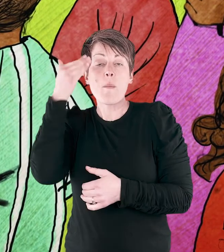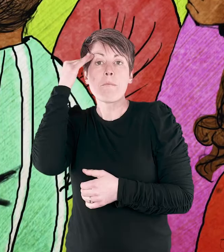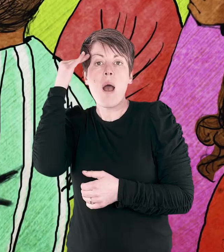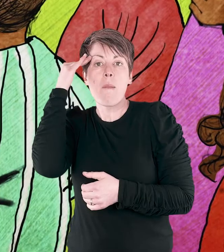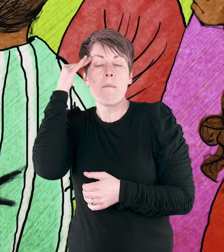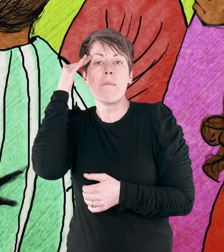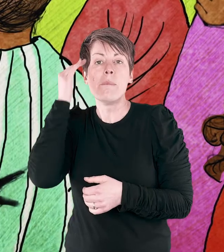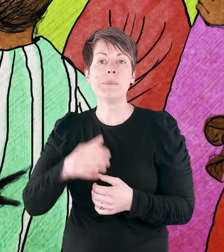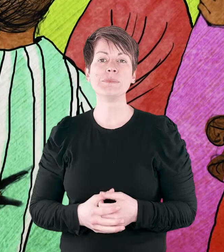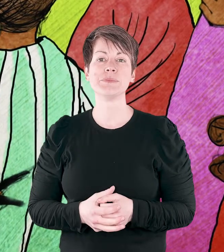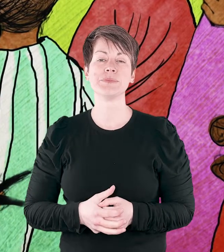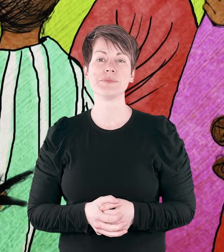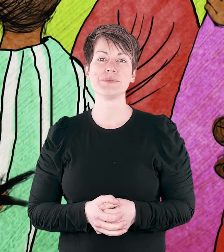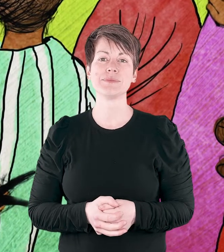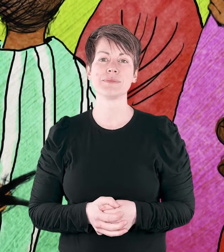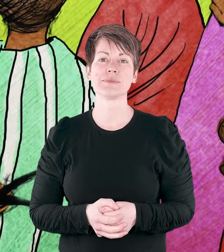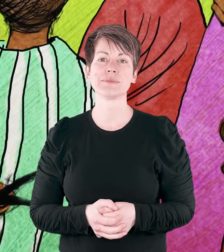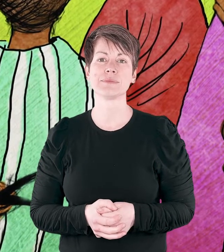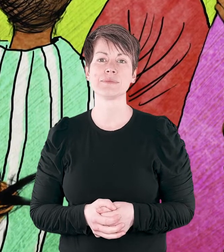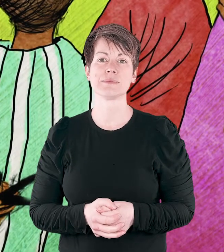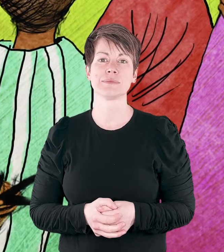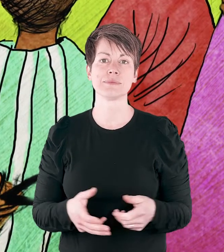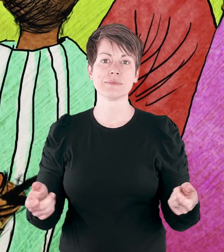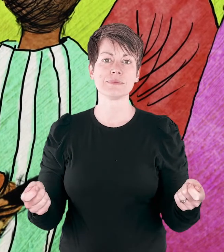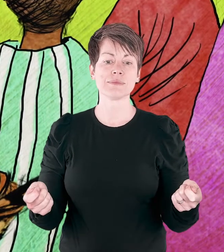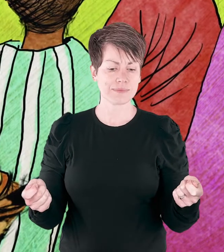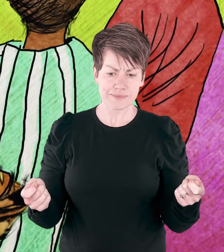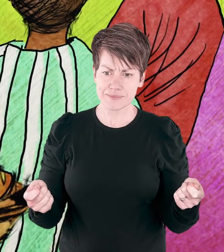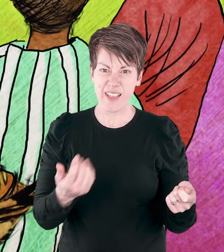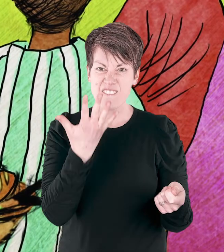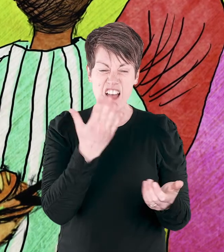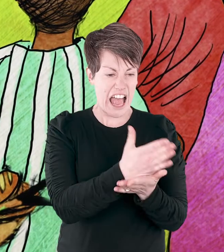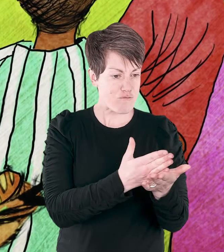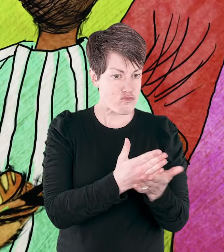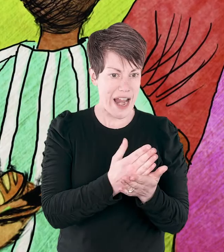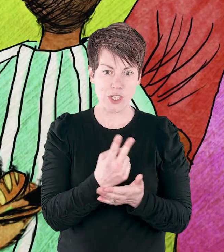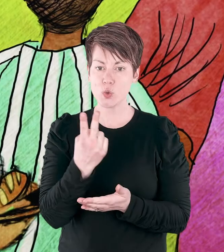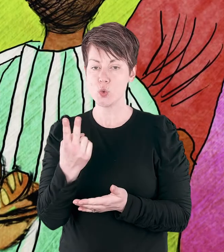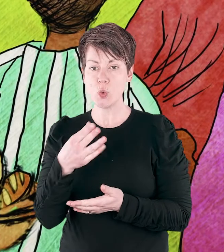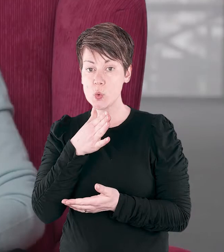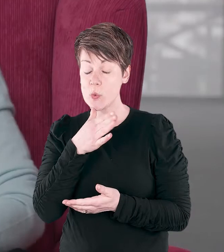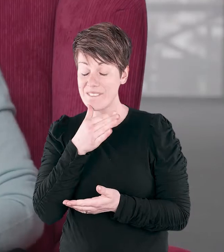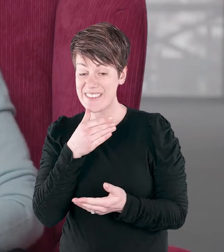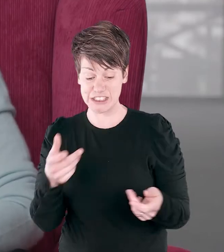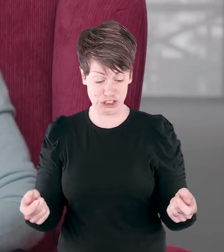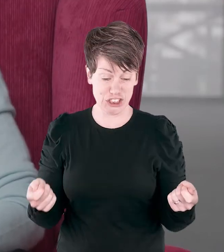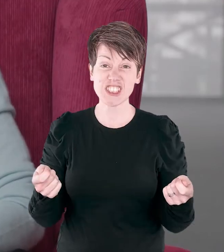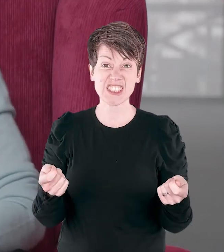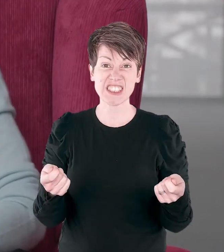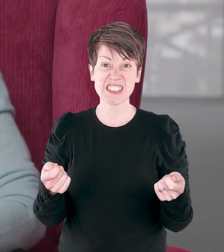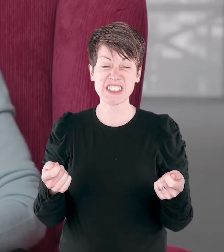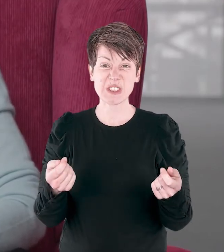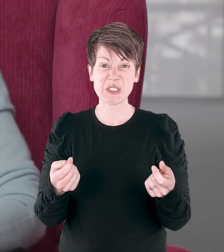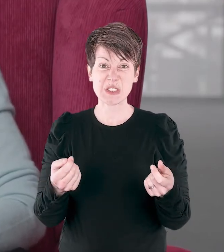had made for him that morning. He looked at his 5 loaves and 2 fish. It wasn't